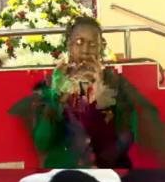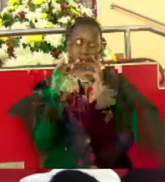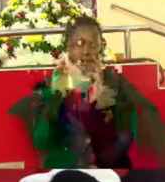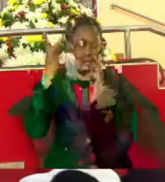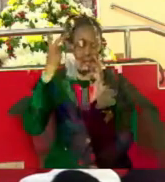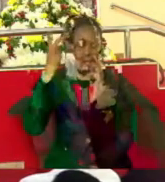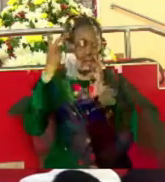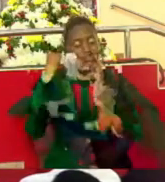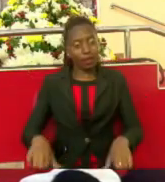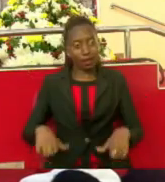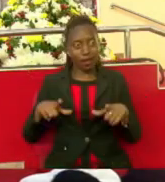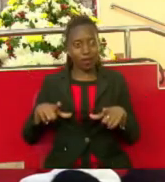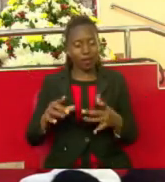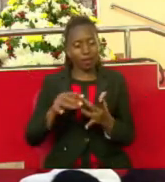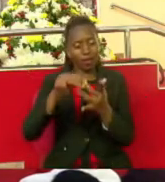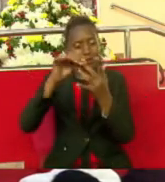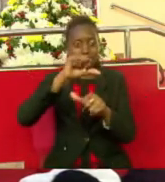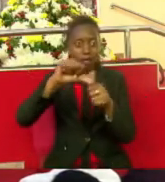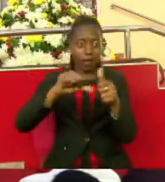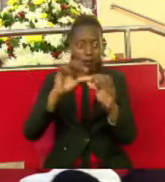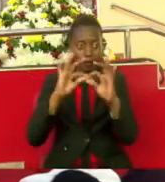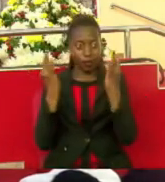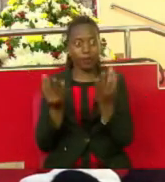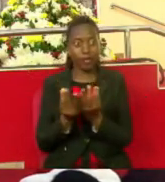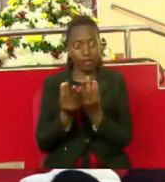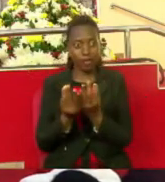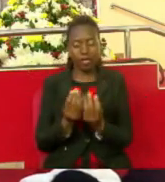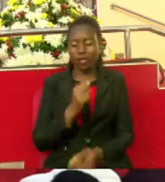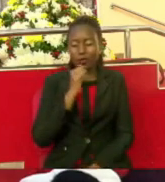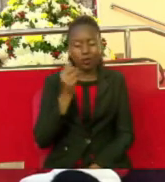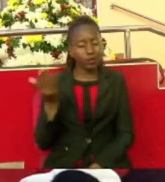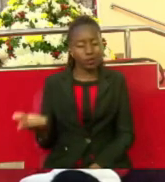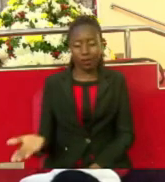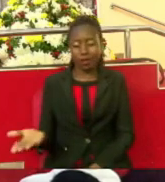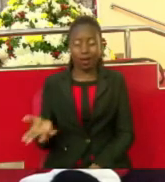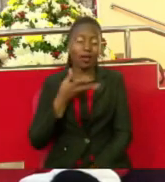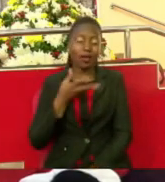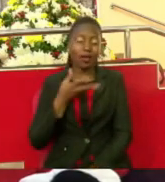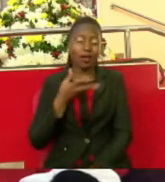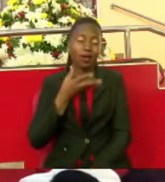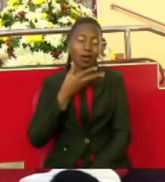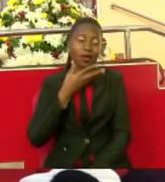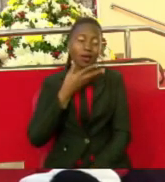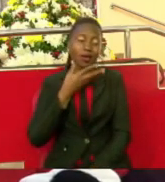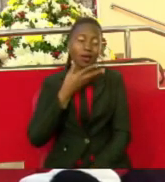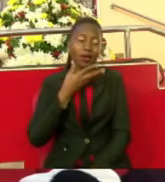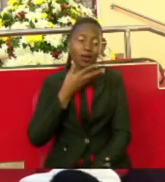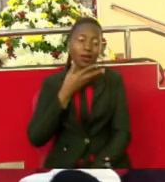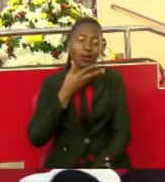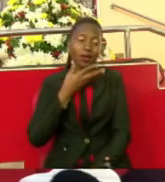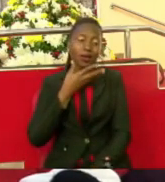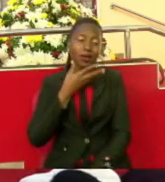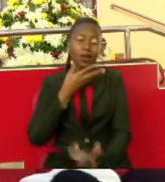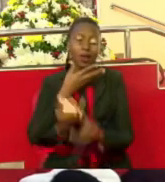mostly about his family. He was not there as a father. He tried the best way